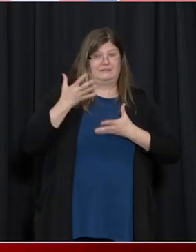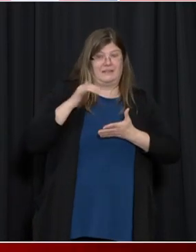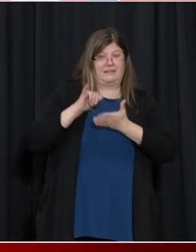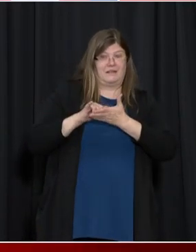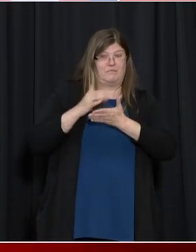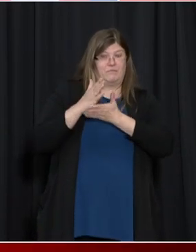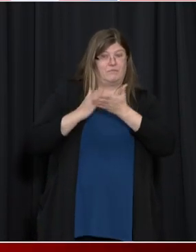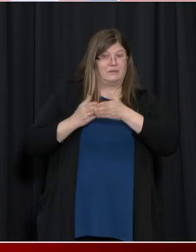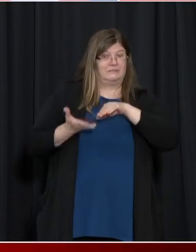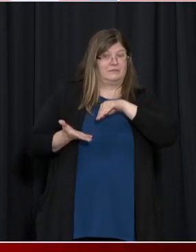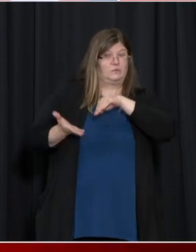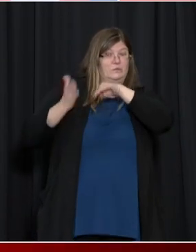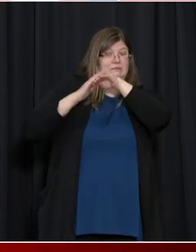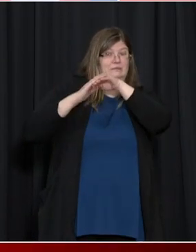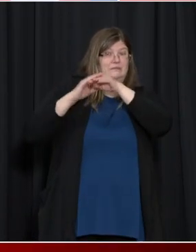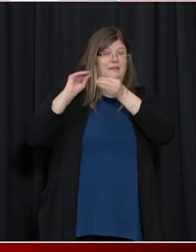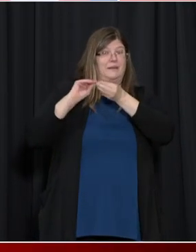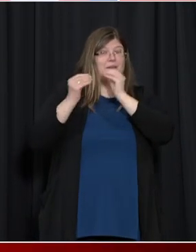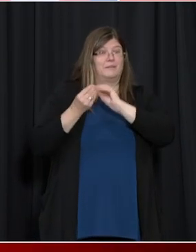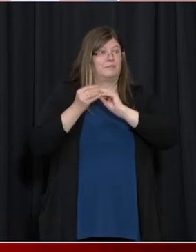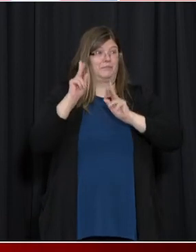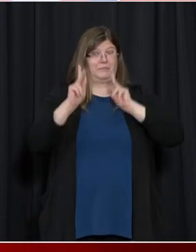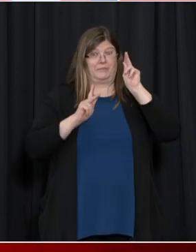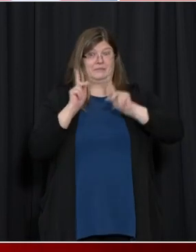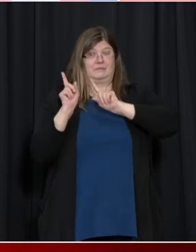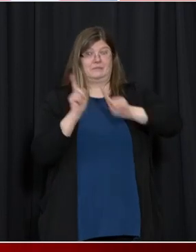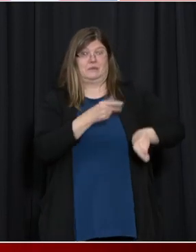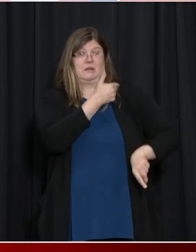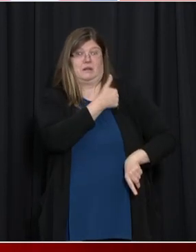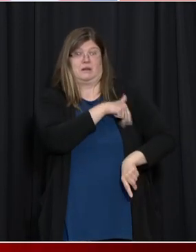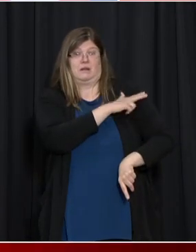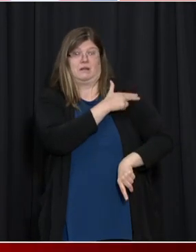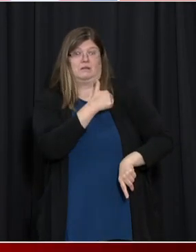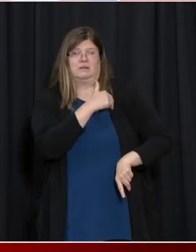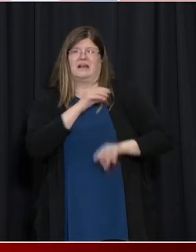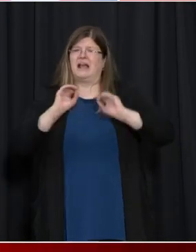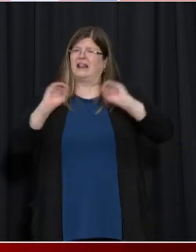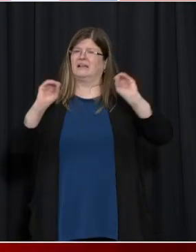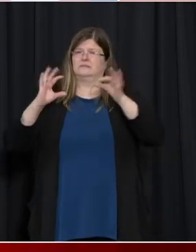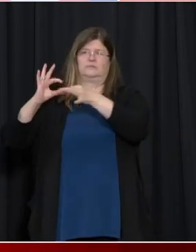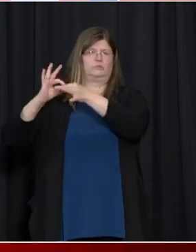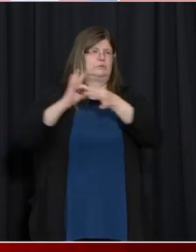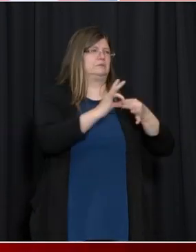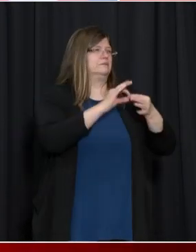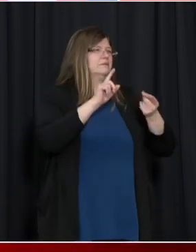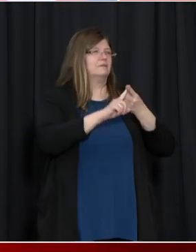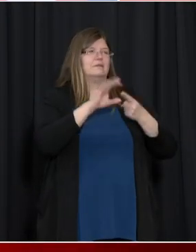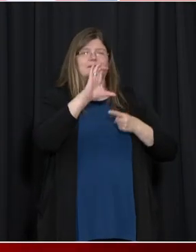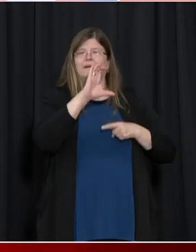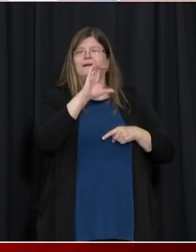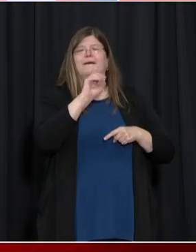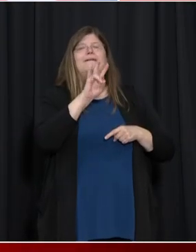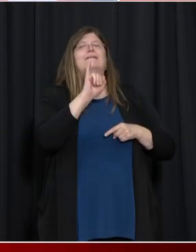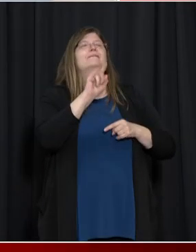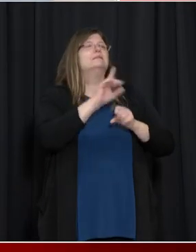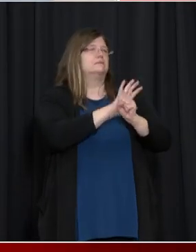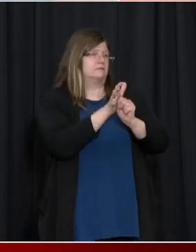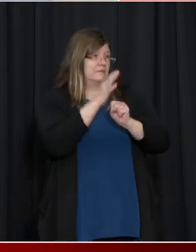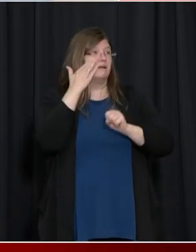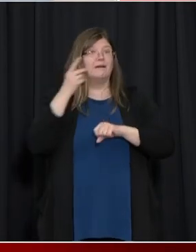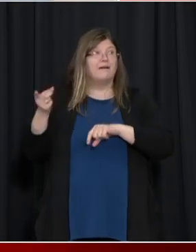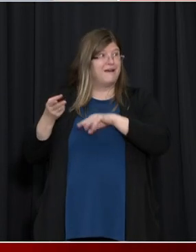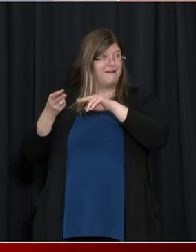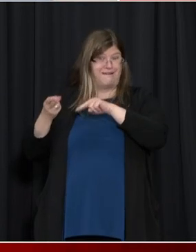in hospitalizations that you see is non-COVID related. And I'll turn to Dr. Nesbitt to talk about that. Yes, so